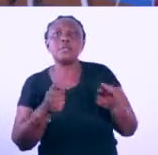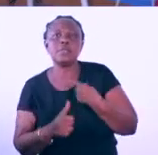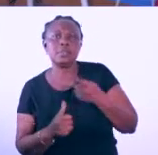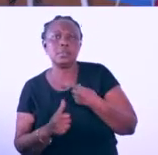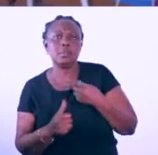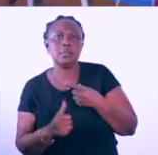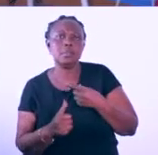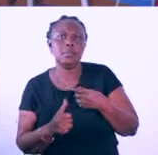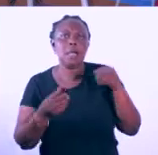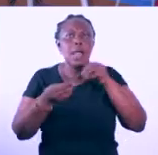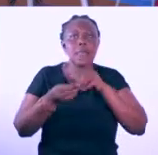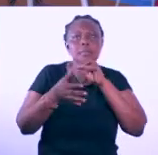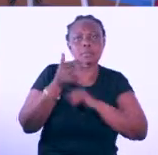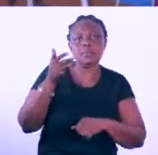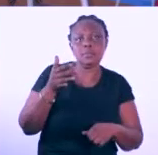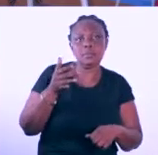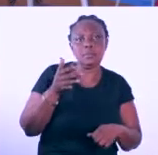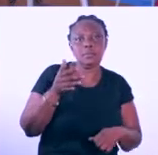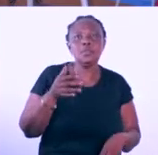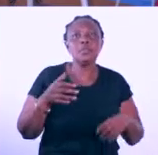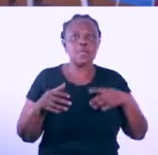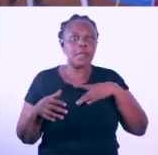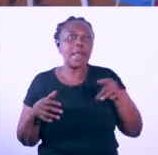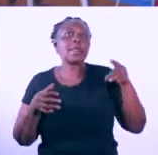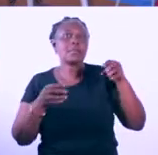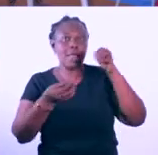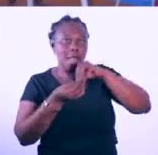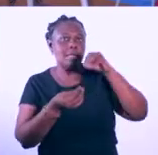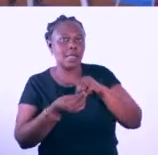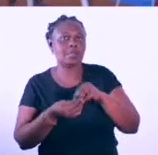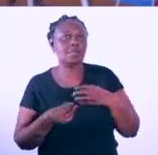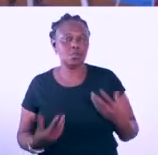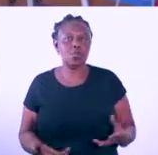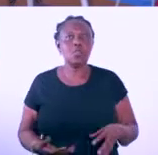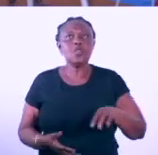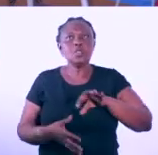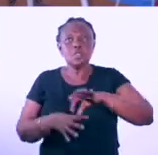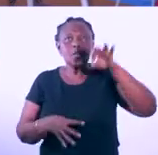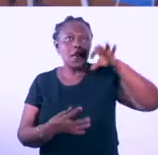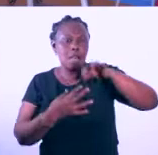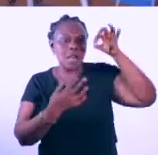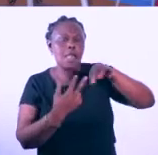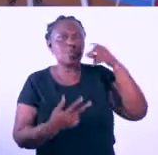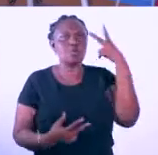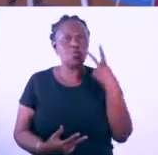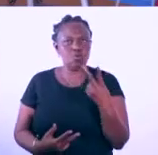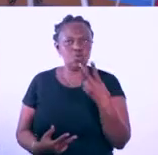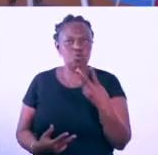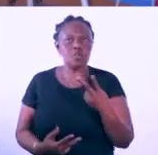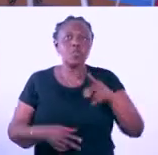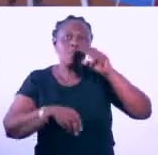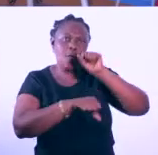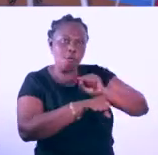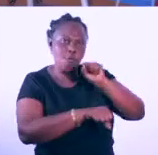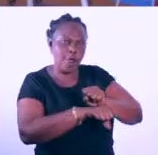Addition or subtraction? I would like to take addition. Okay, so select any two of the sums and then you write them and solve